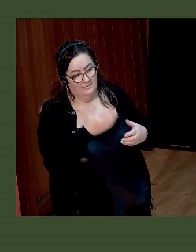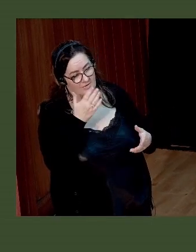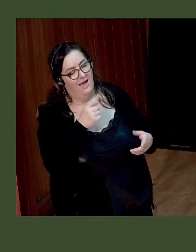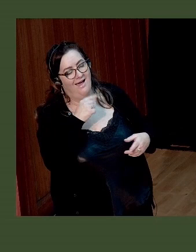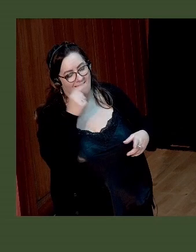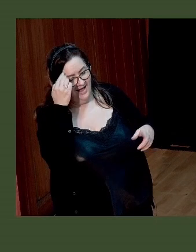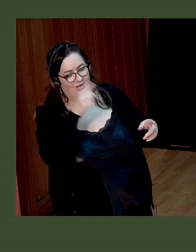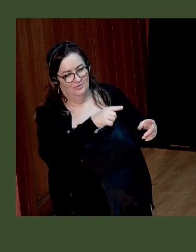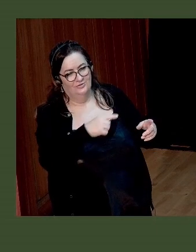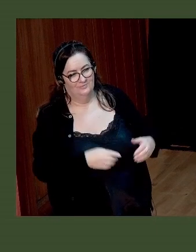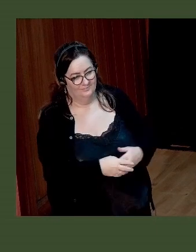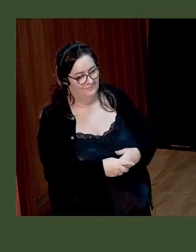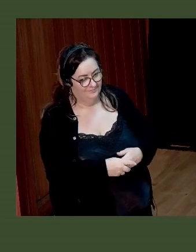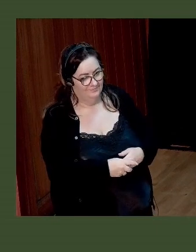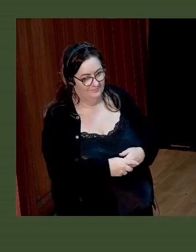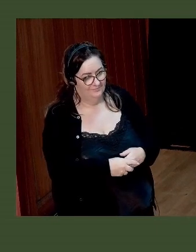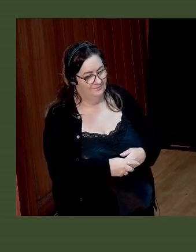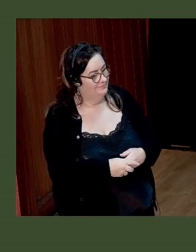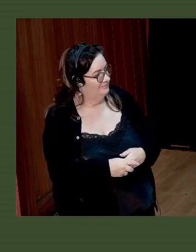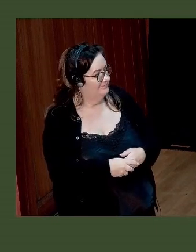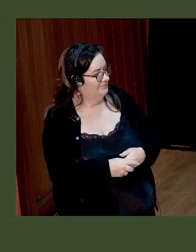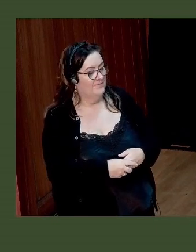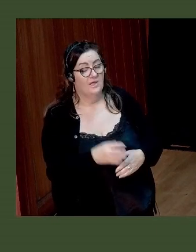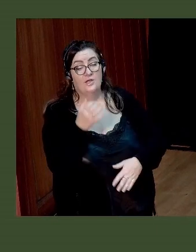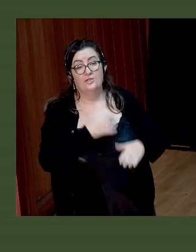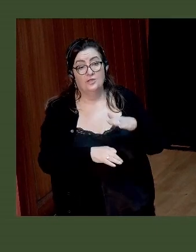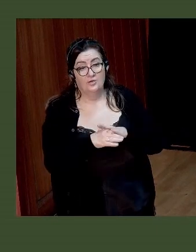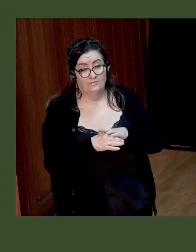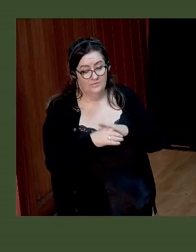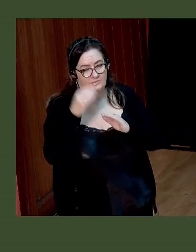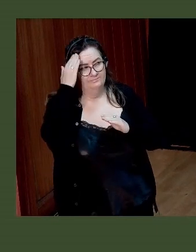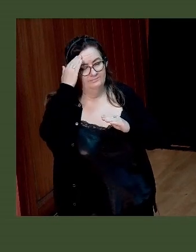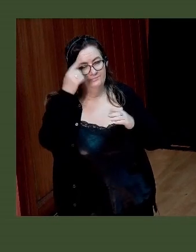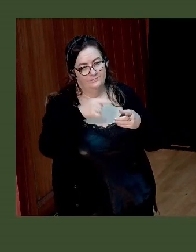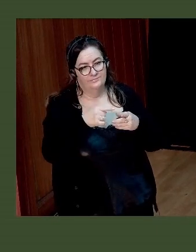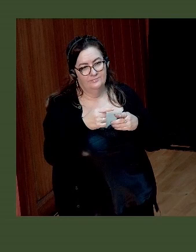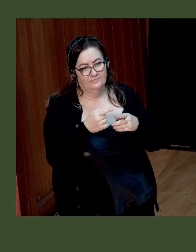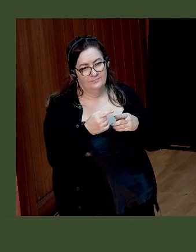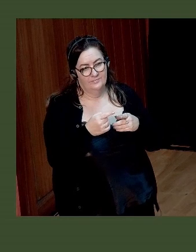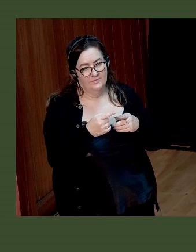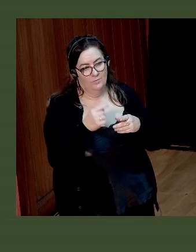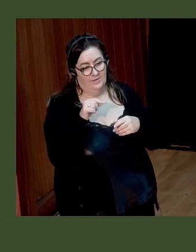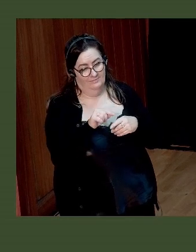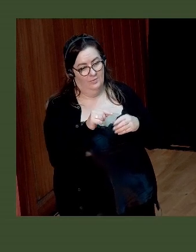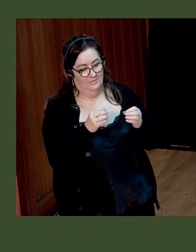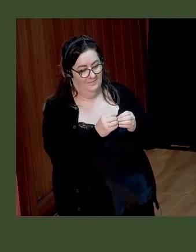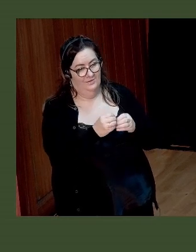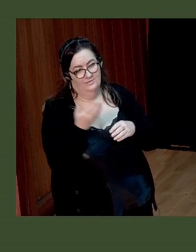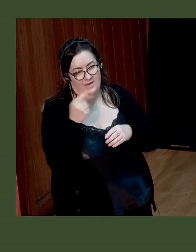a fellow Irishman from Ireland. The government was aware of, in advance of what Creevin would have